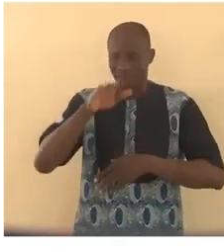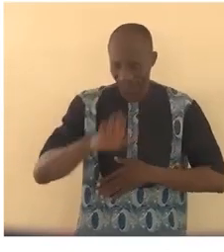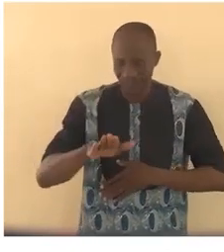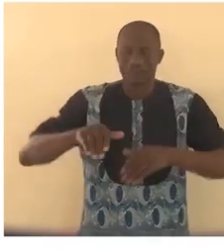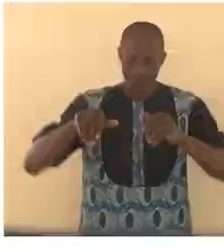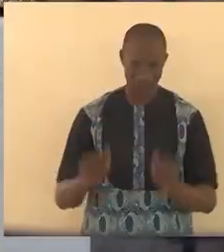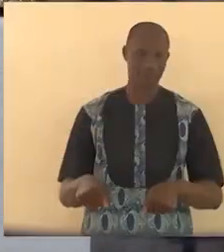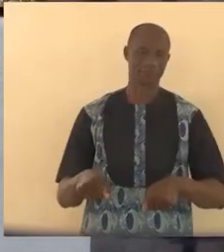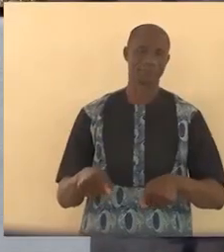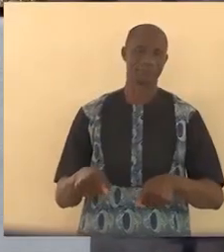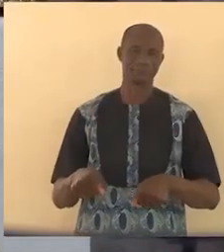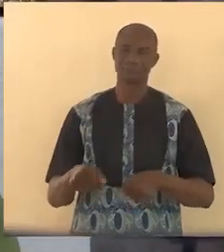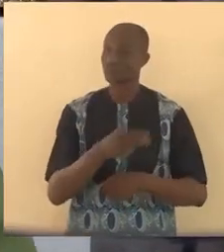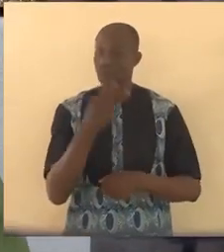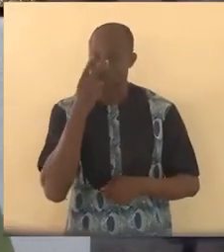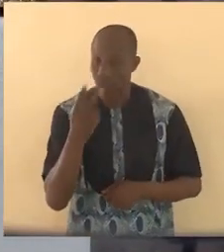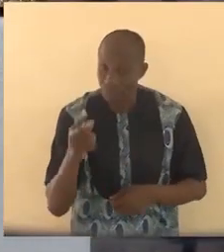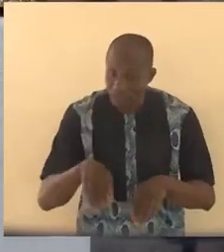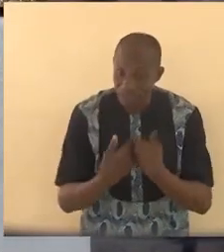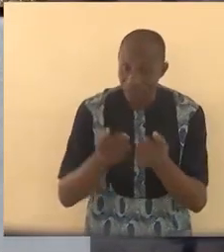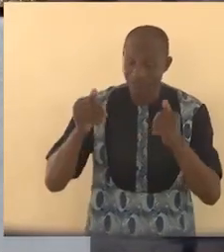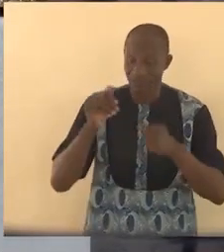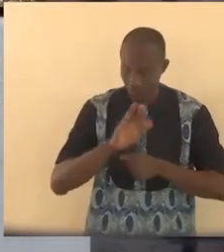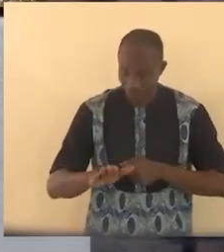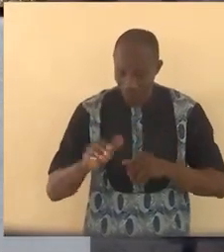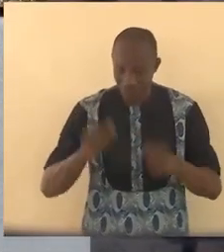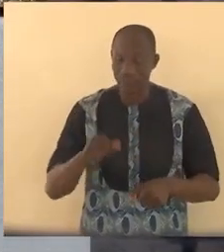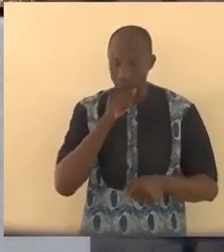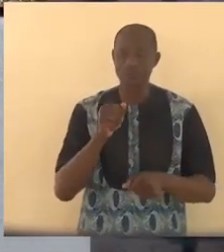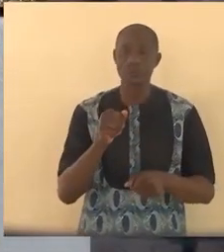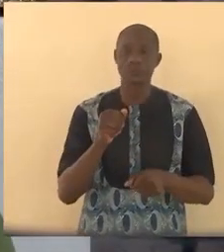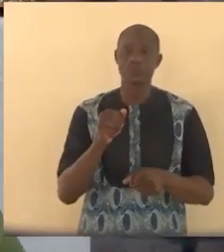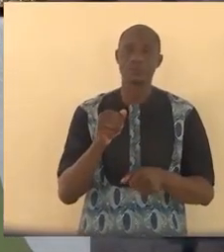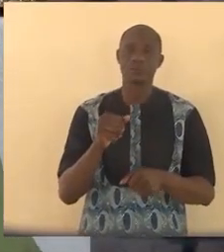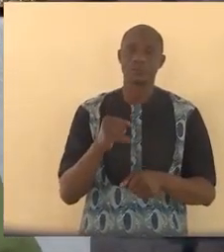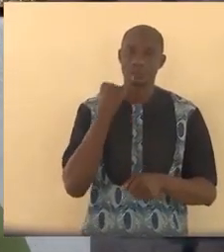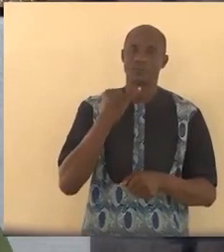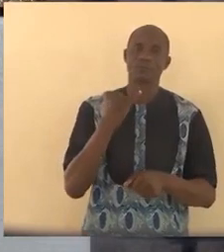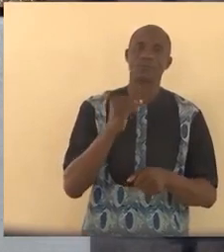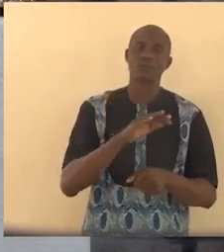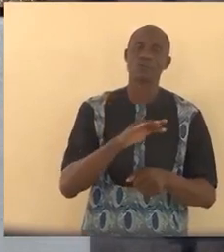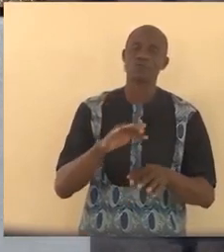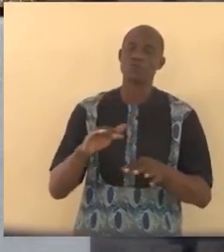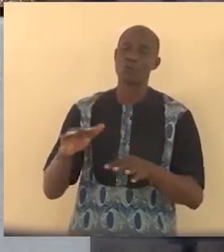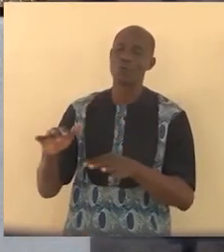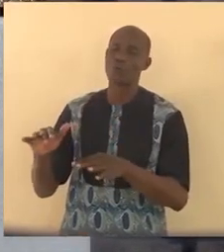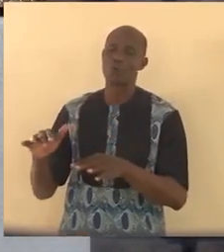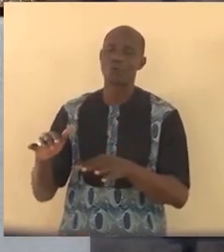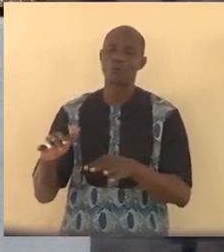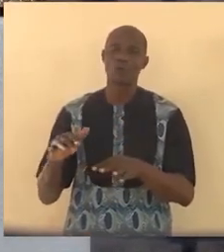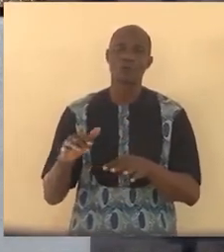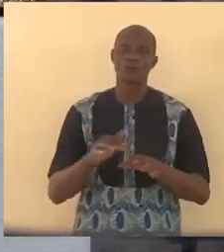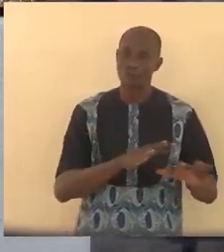child can. Do you see how a child can be preoccupied? It's called a flow.